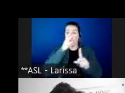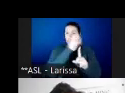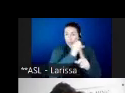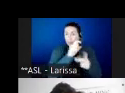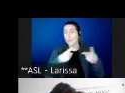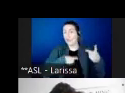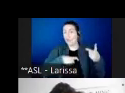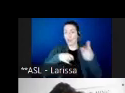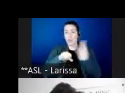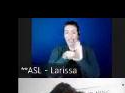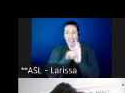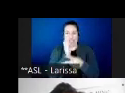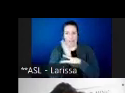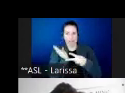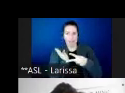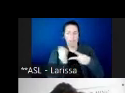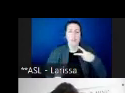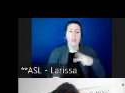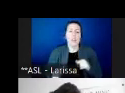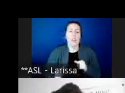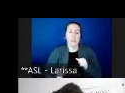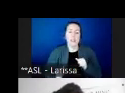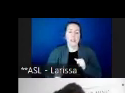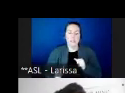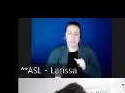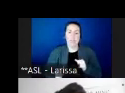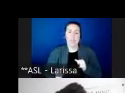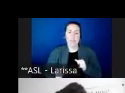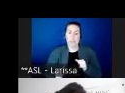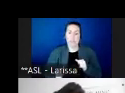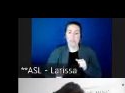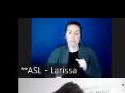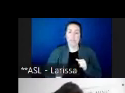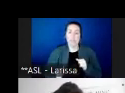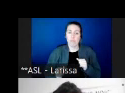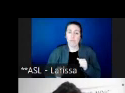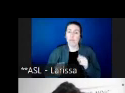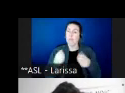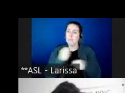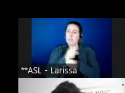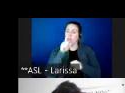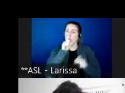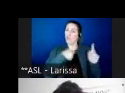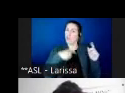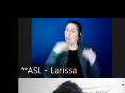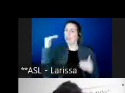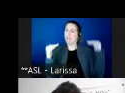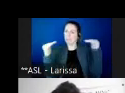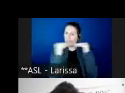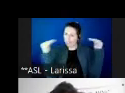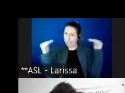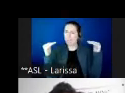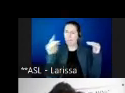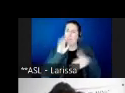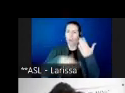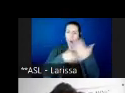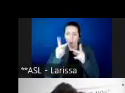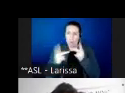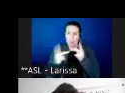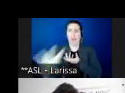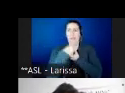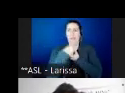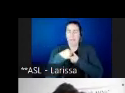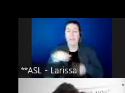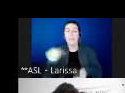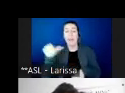ensure that our advancement of gender equality is inclusive and expansive. Other goals